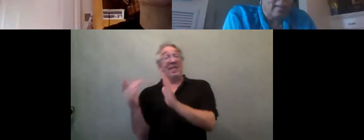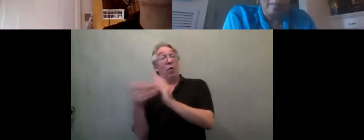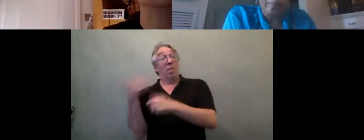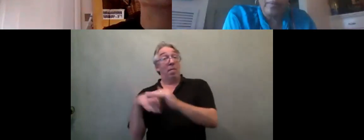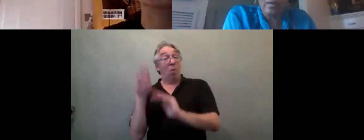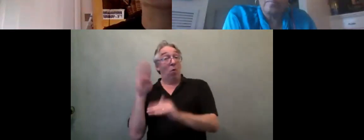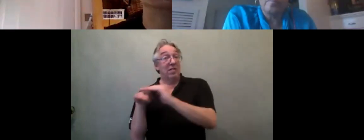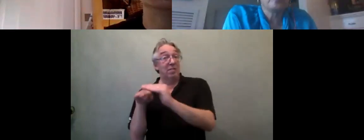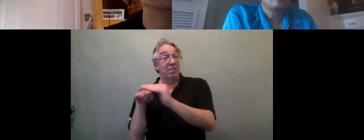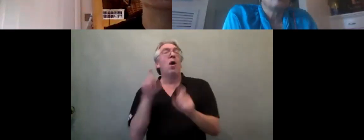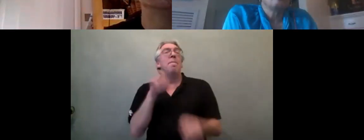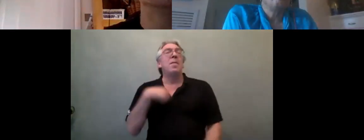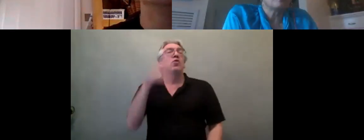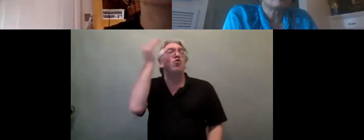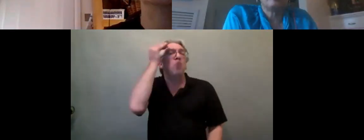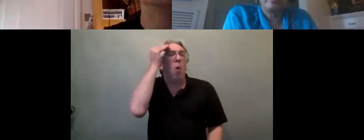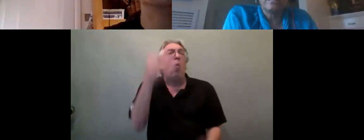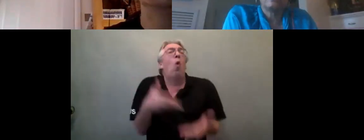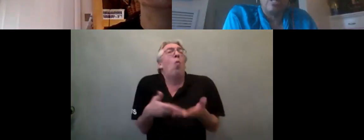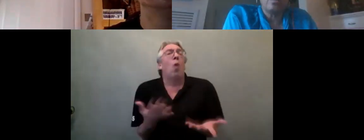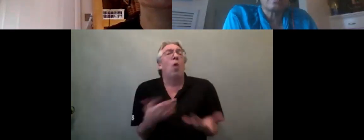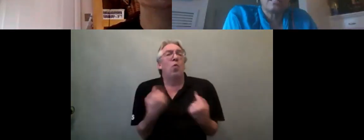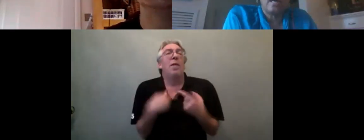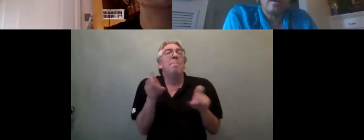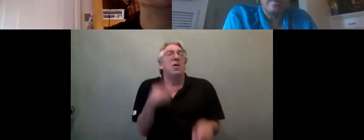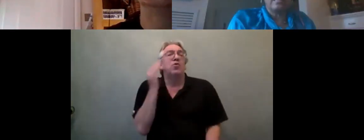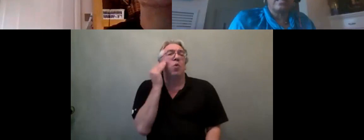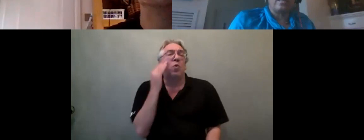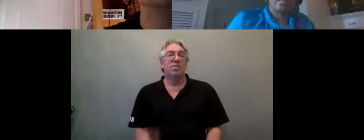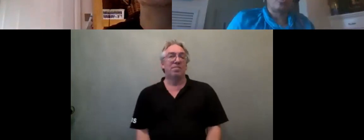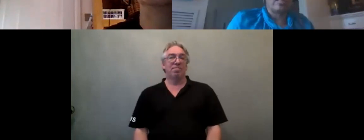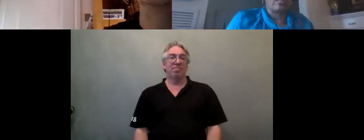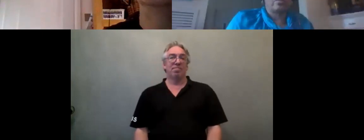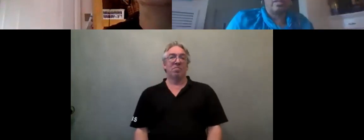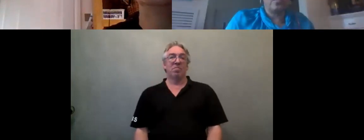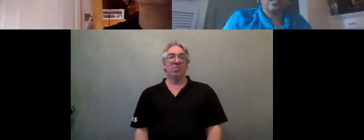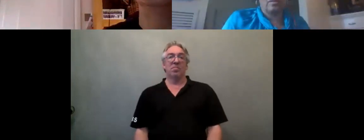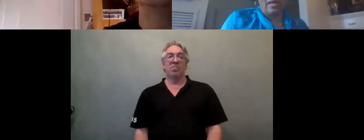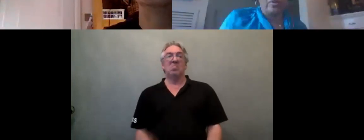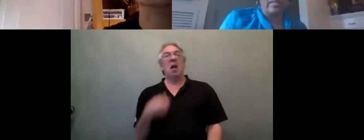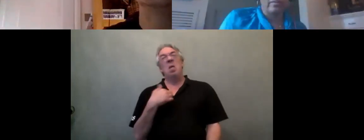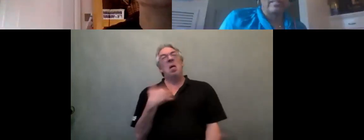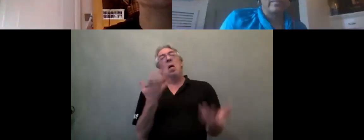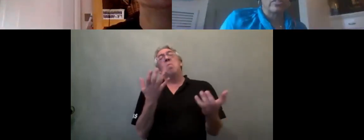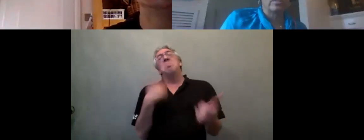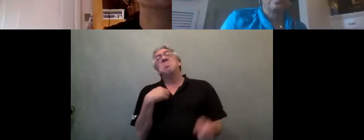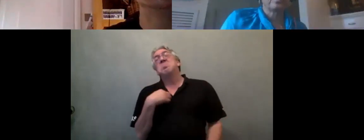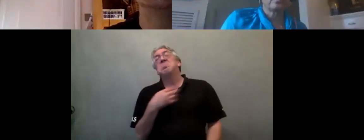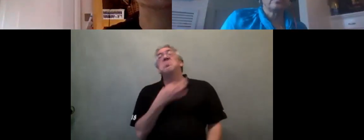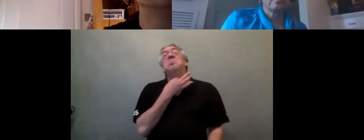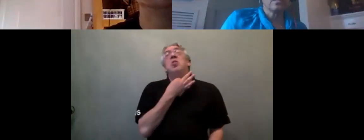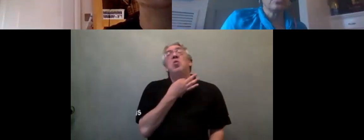are some possible building blocks, and then get your sense on if you think I'm going in the right